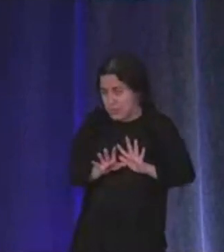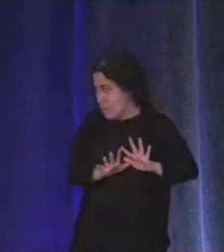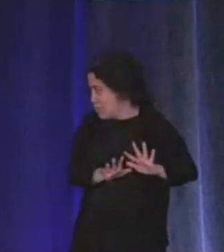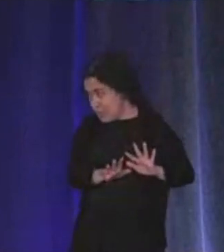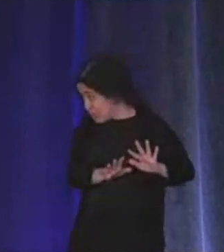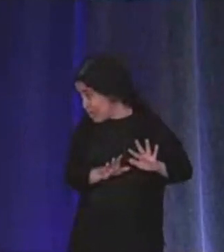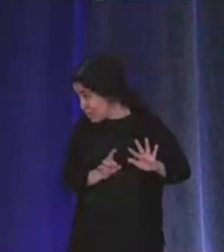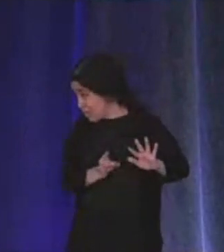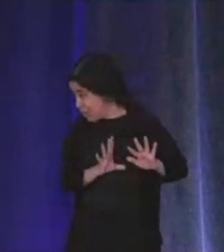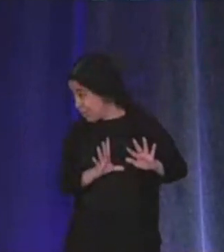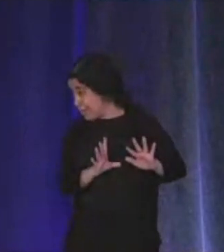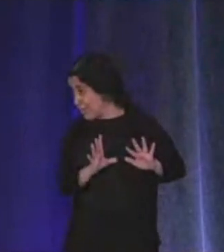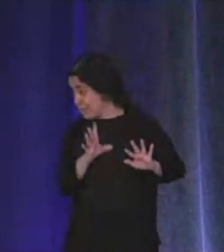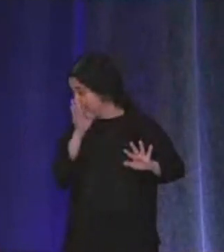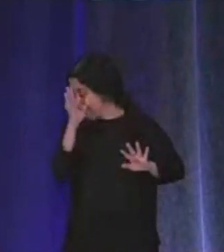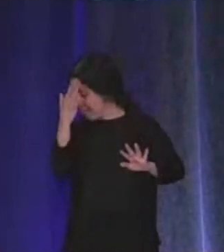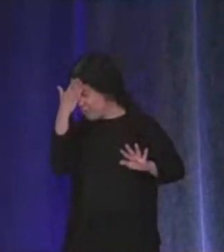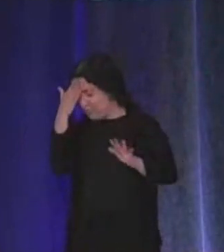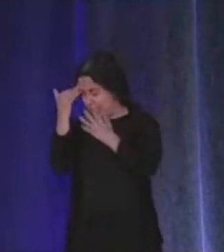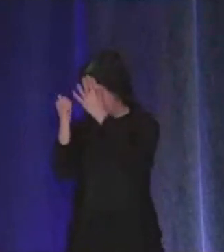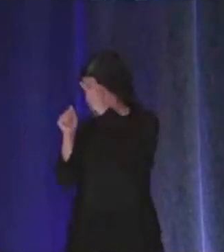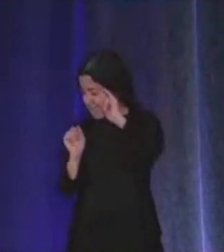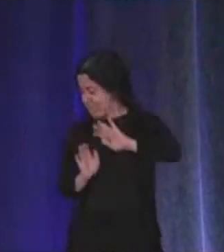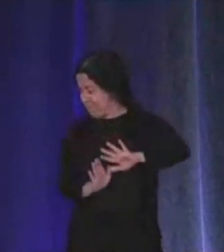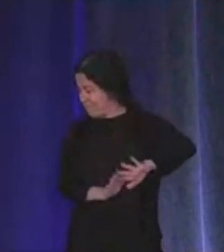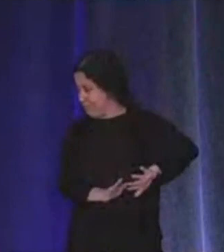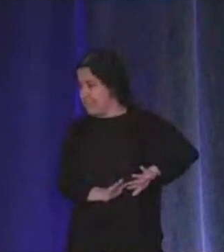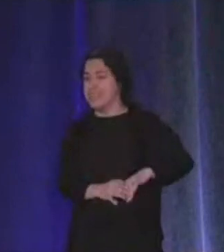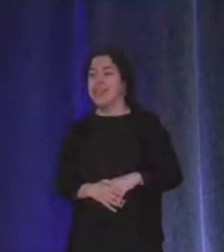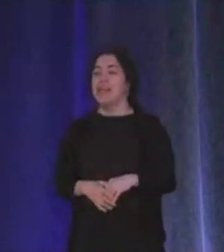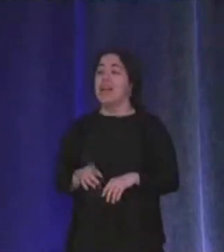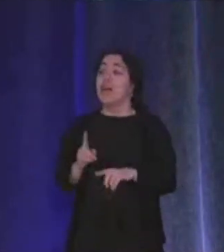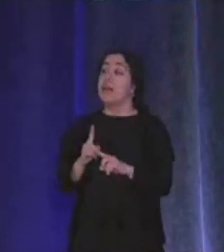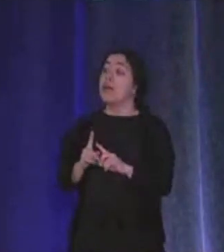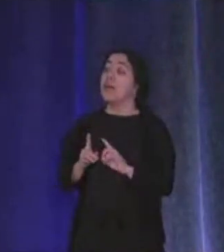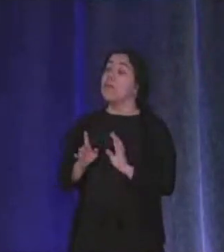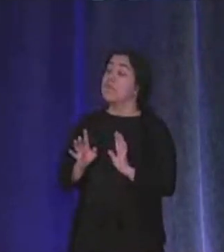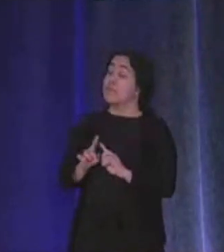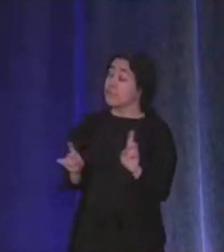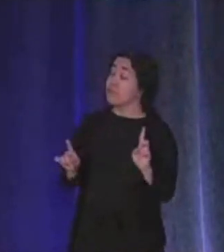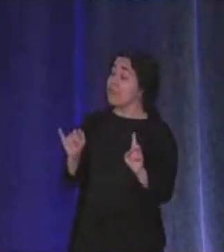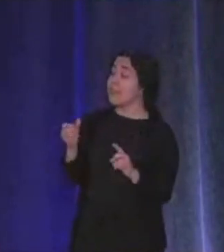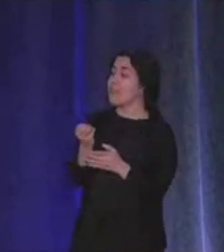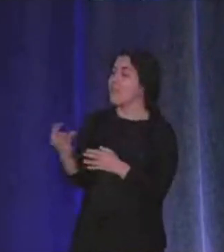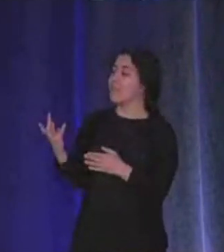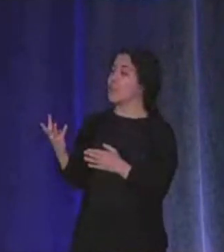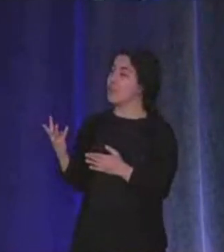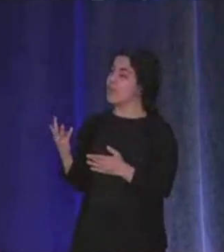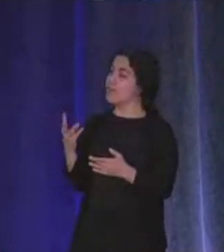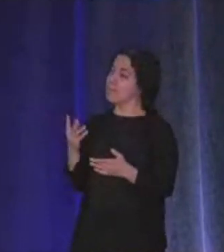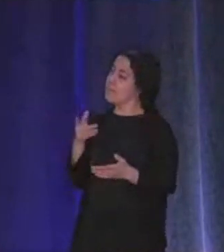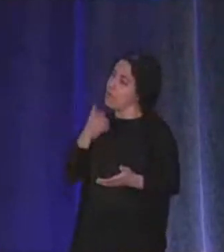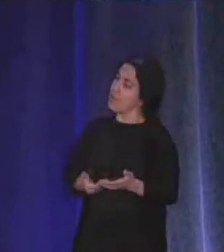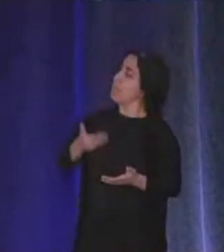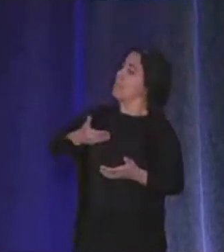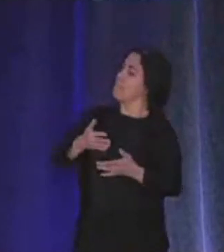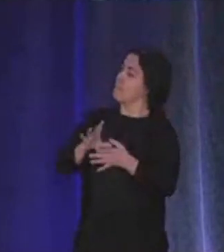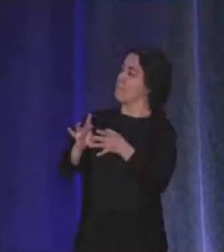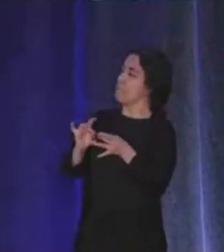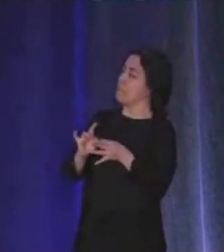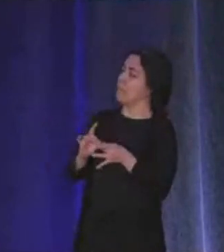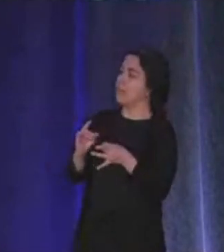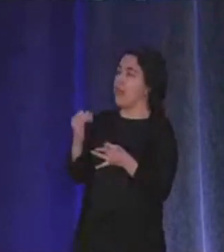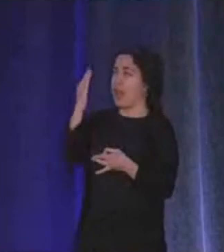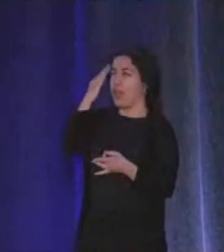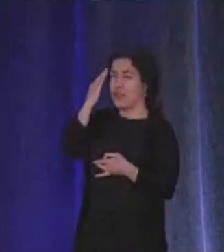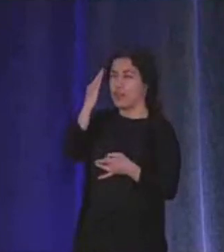about this season ever again. Okay, and so those are just a few facts about me. And because I know she's probably